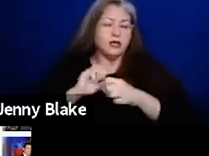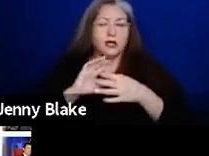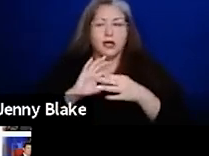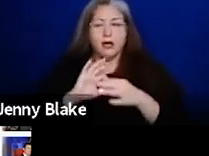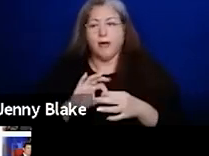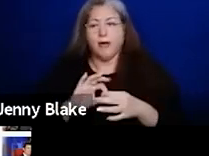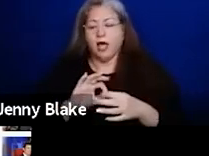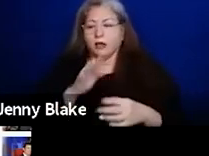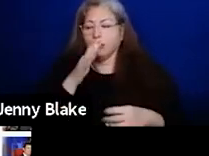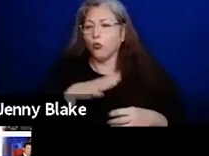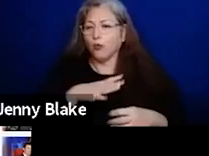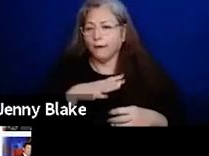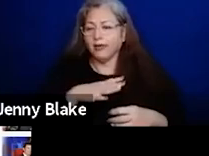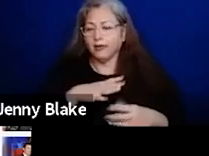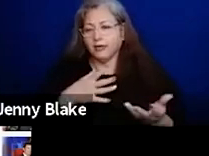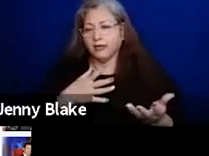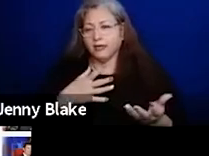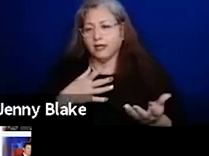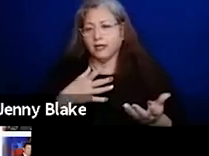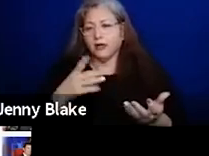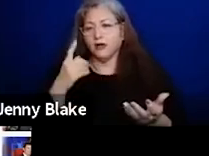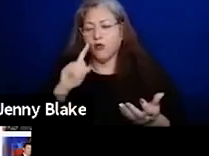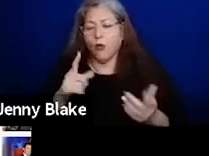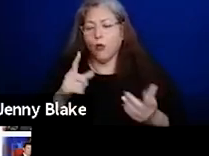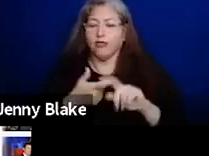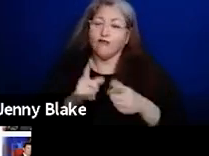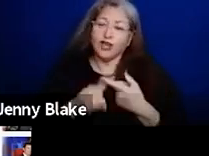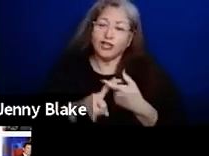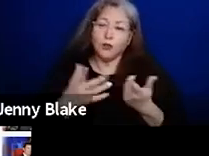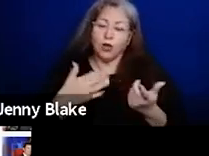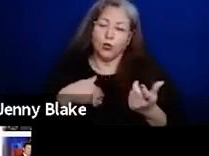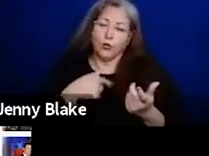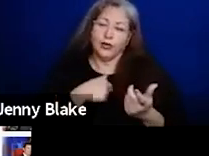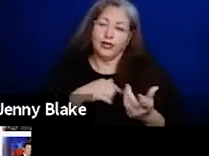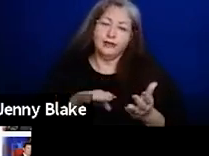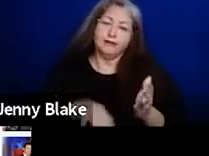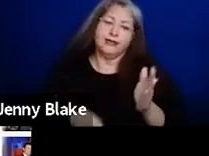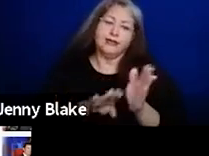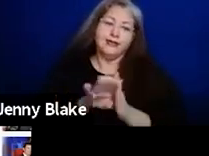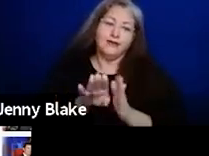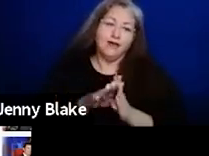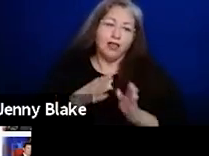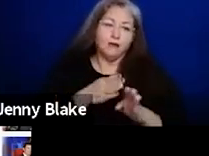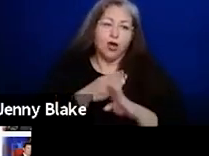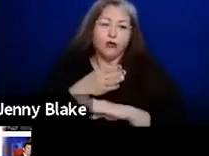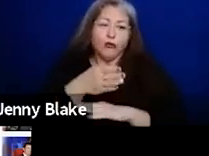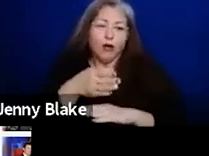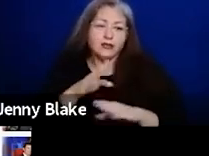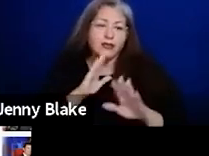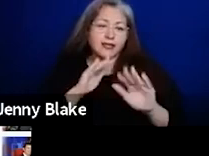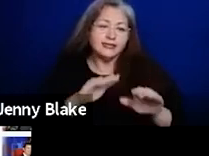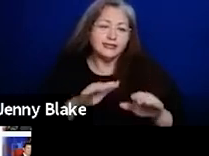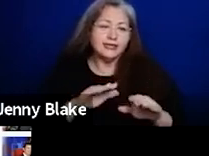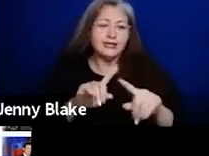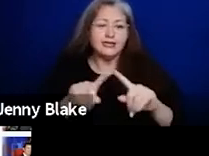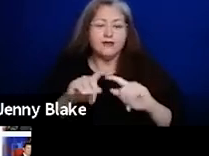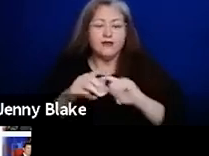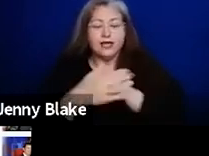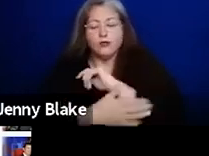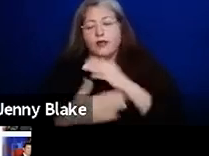women and for the friendships that we have developed across the seas. And thank you very much